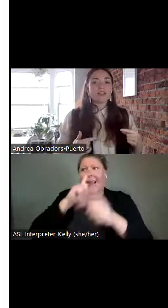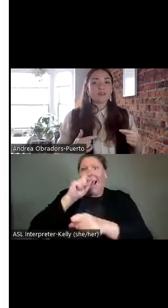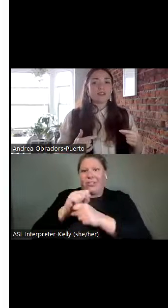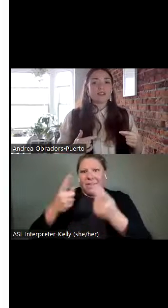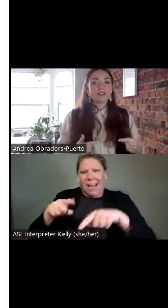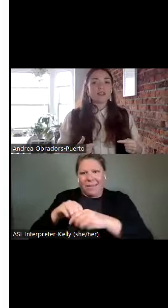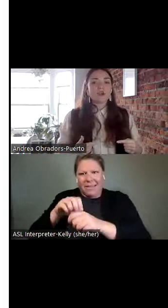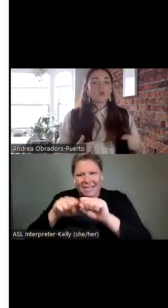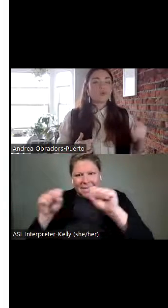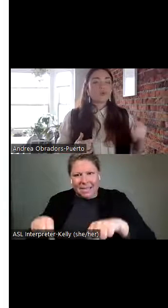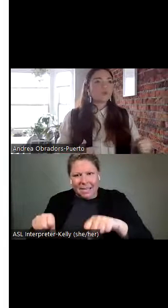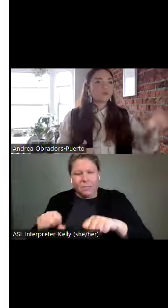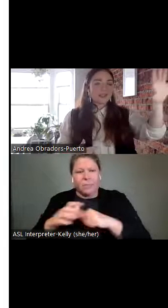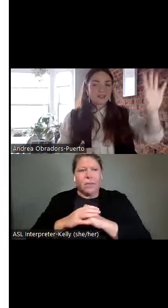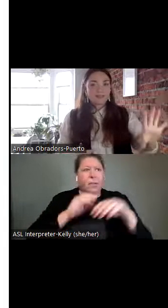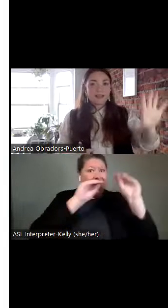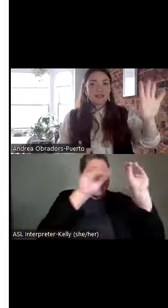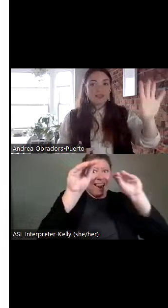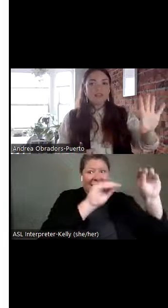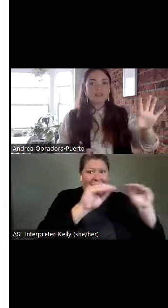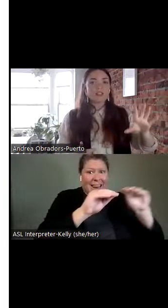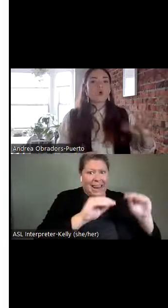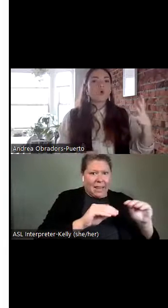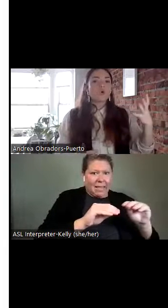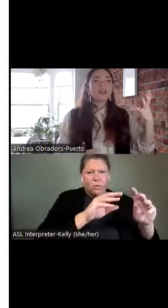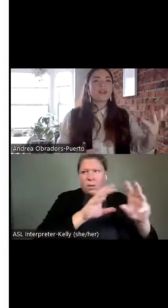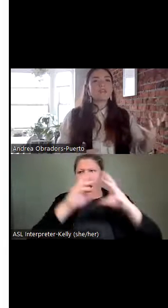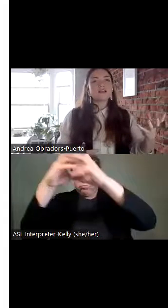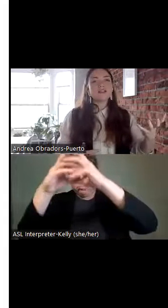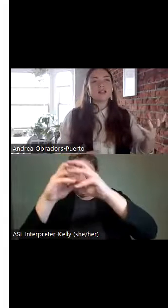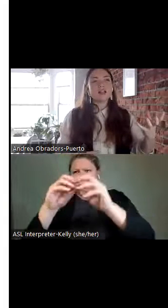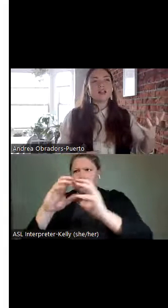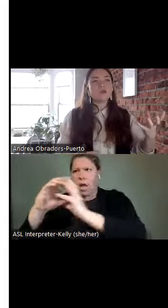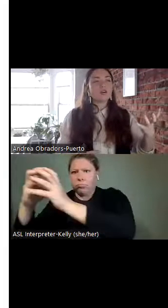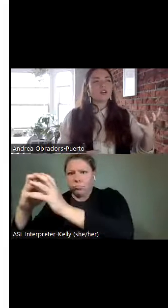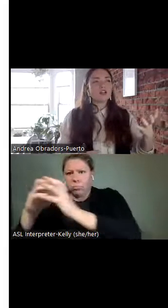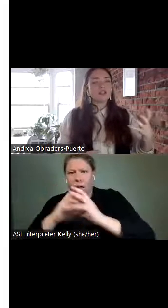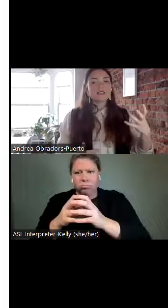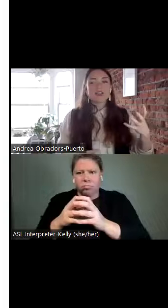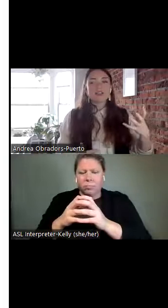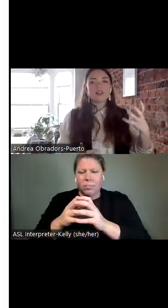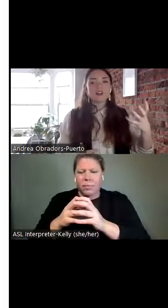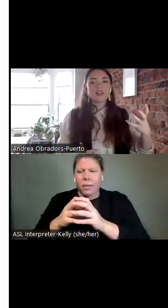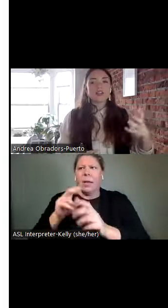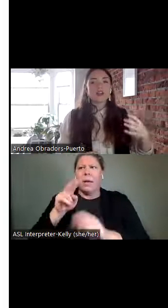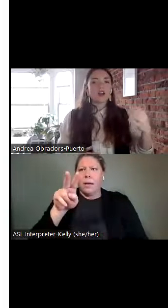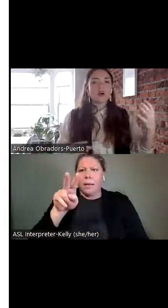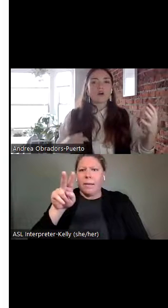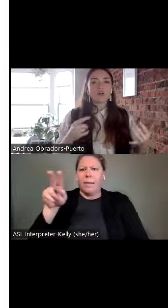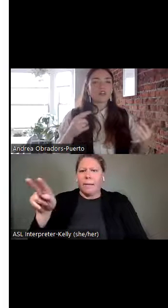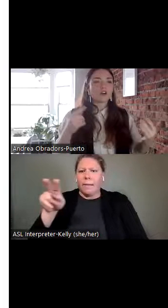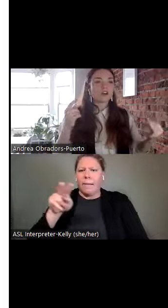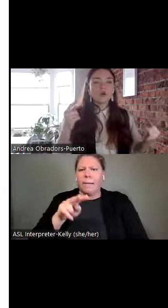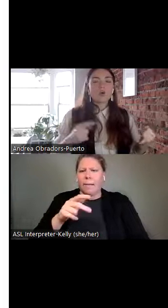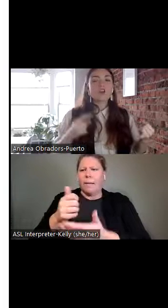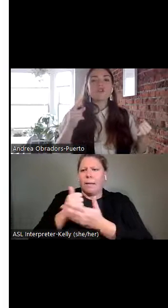relevant statements we group as findings, it gives us a little more sense in our understanding on how our